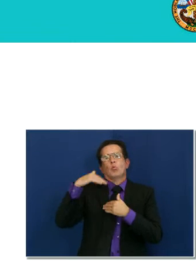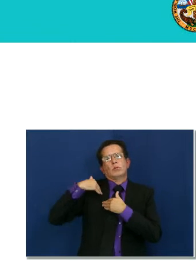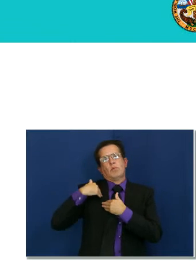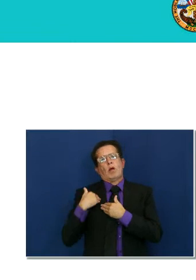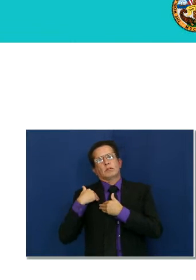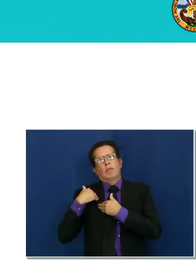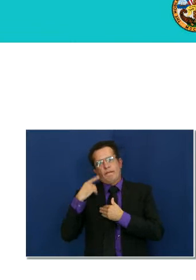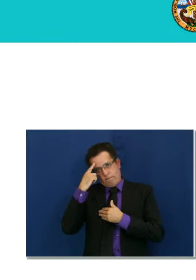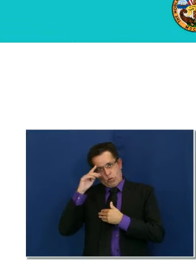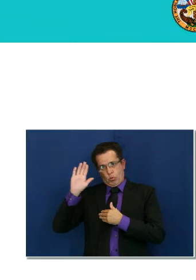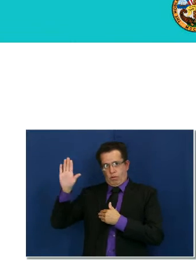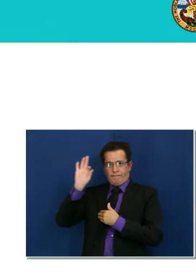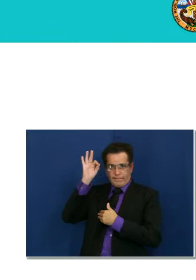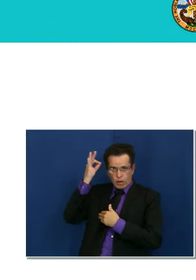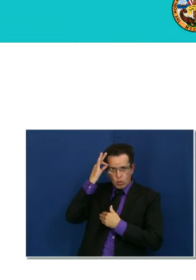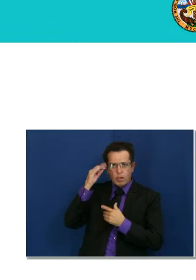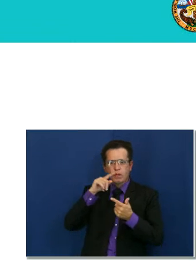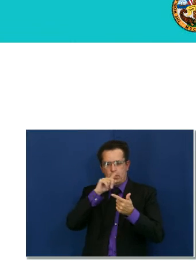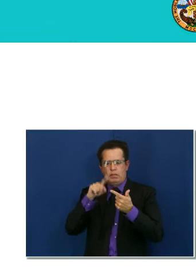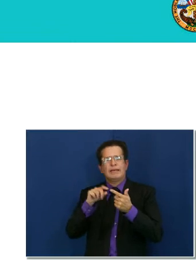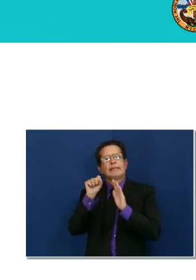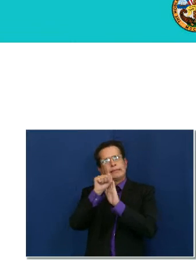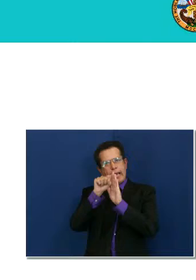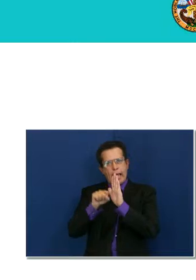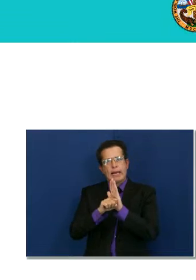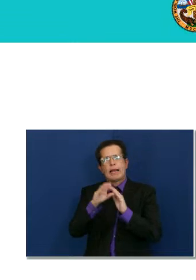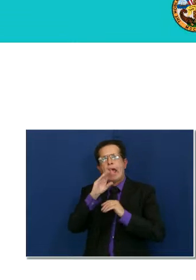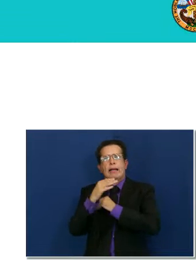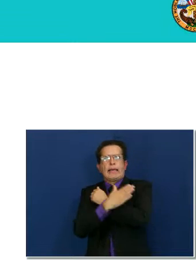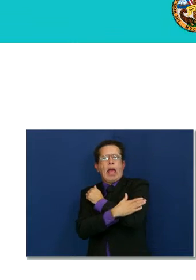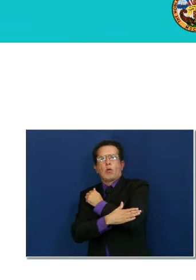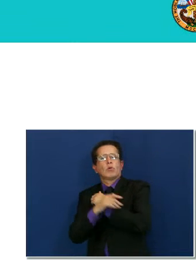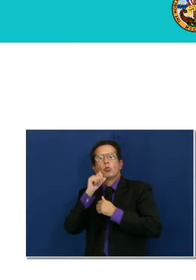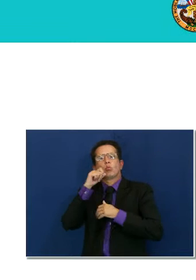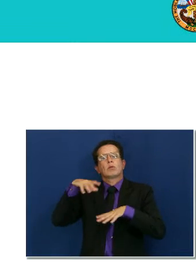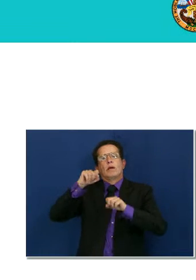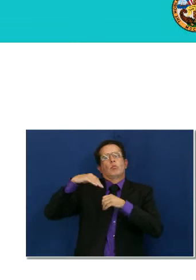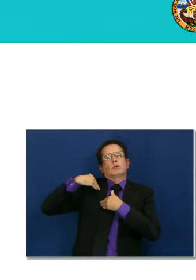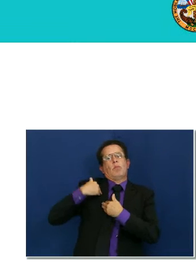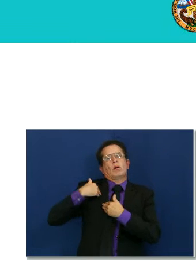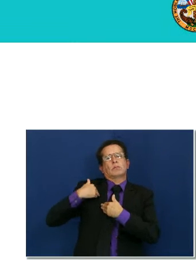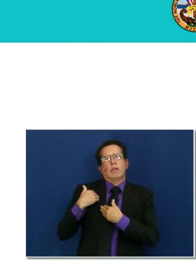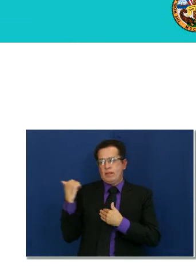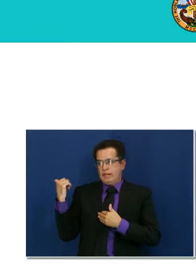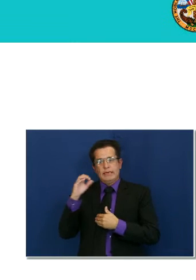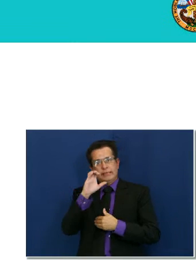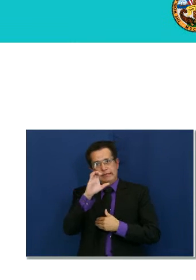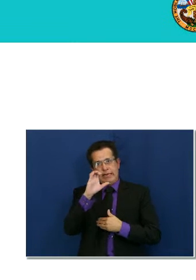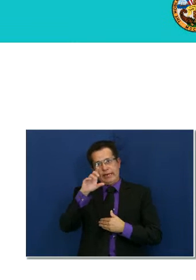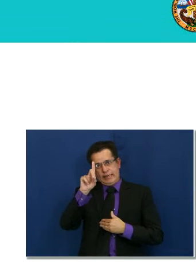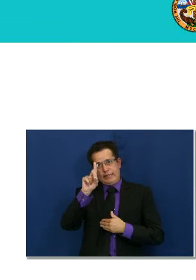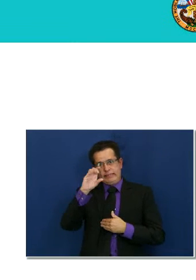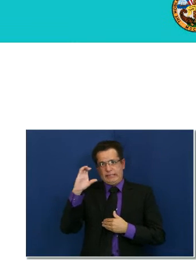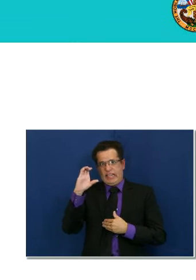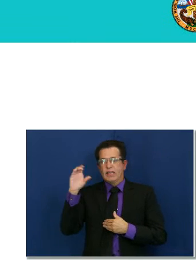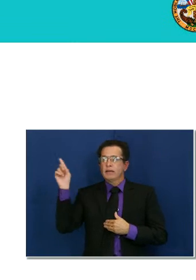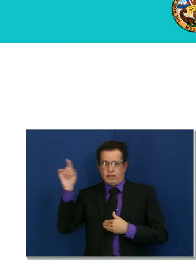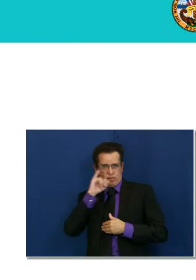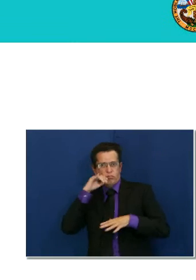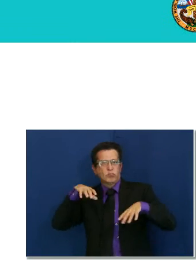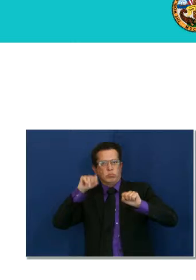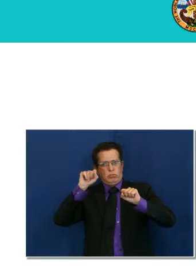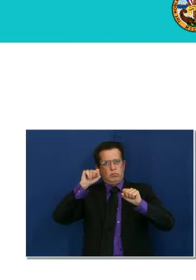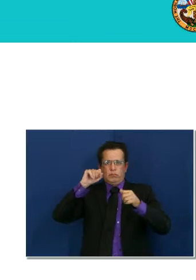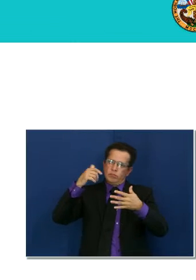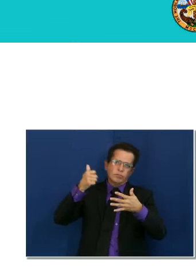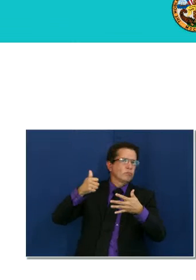responsibilities at the federal, at the state, and at the county level. The Centers for Disease Control and Prevention is the lead